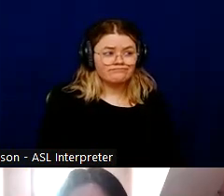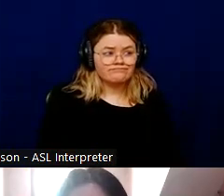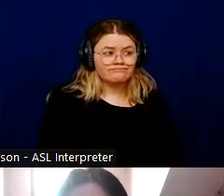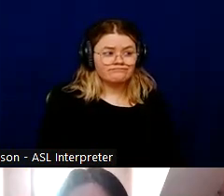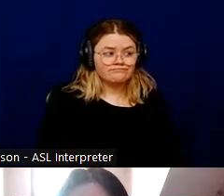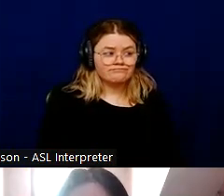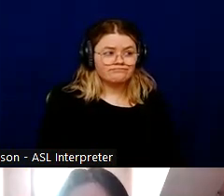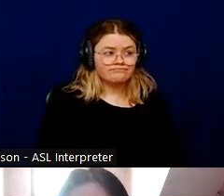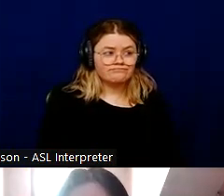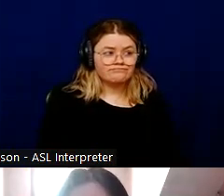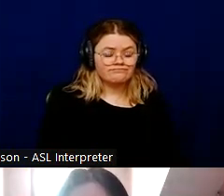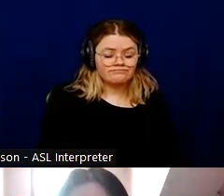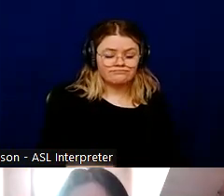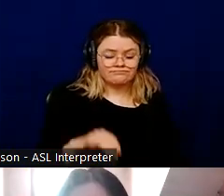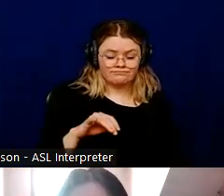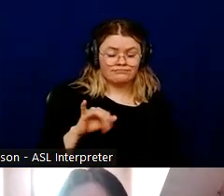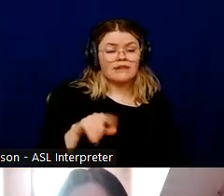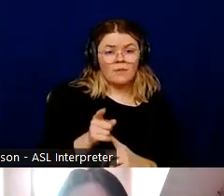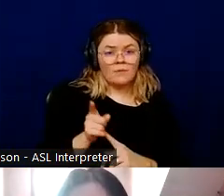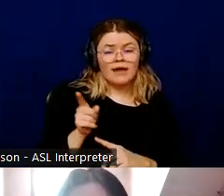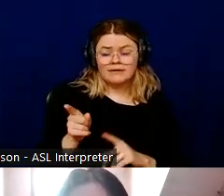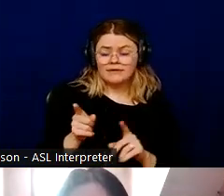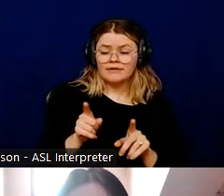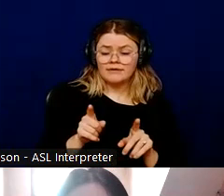And he also said that